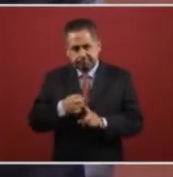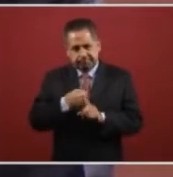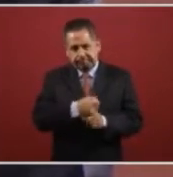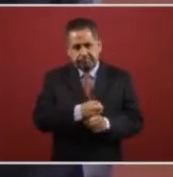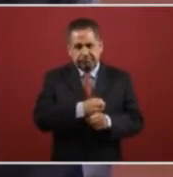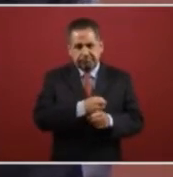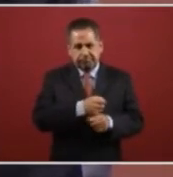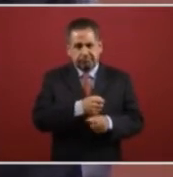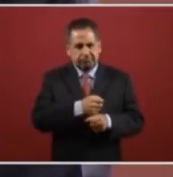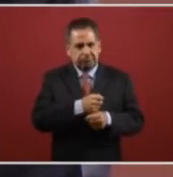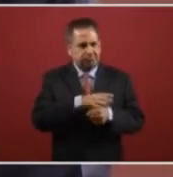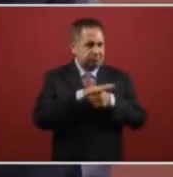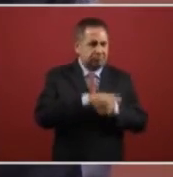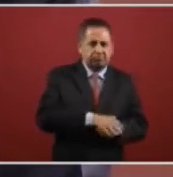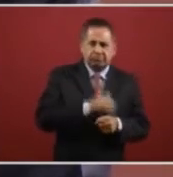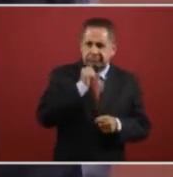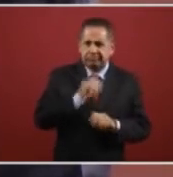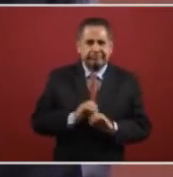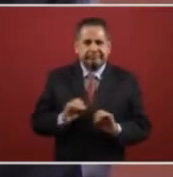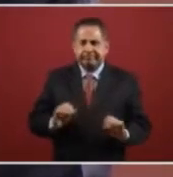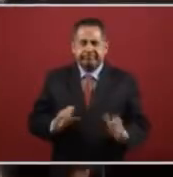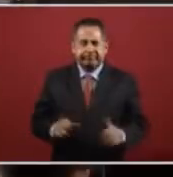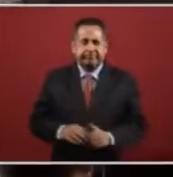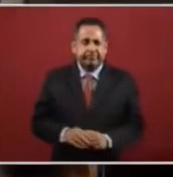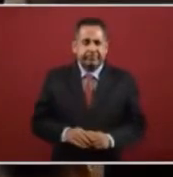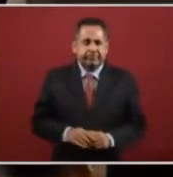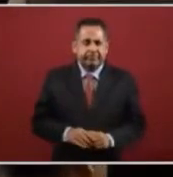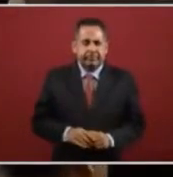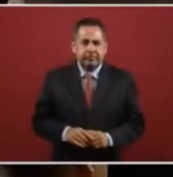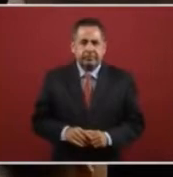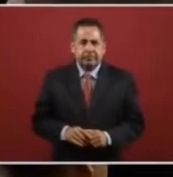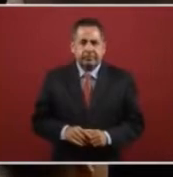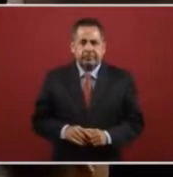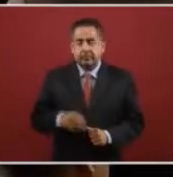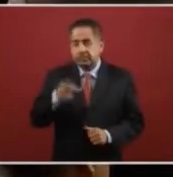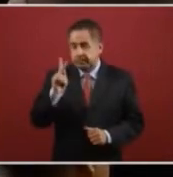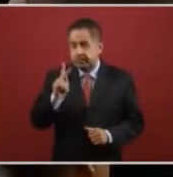we are not going to repress.